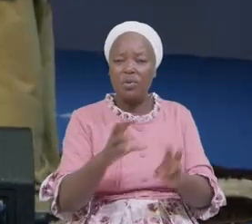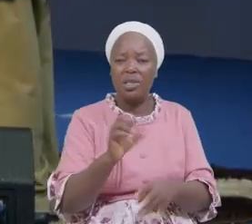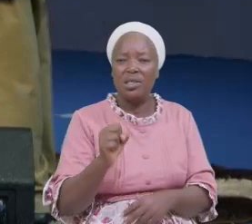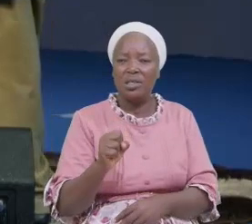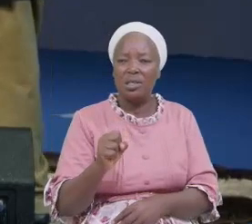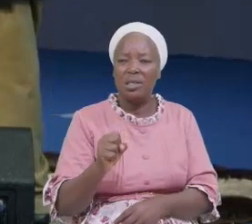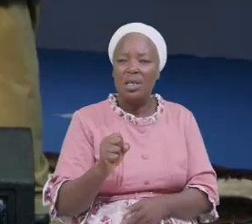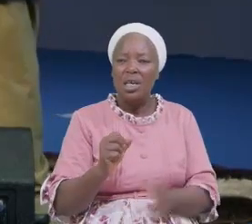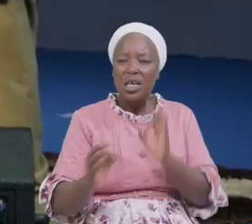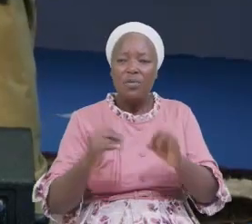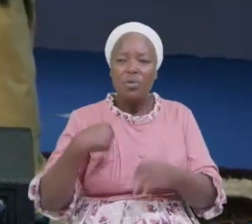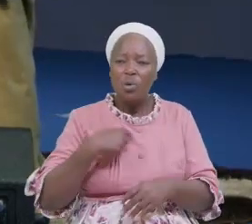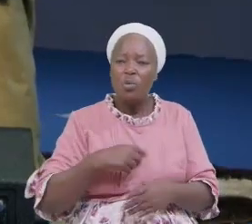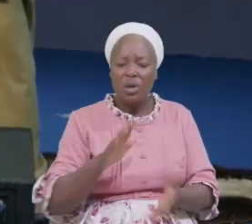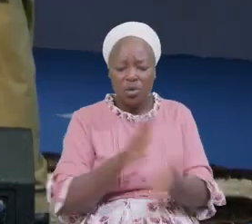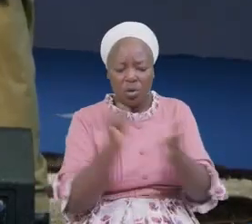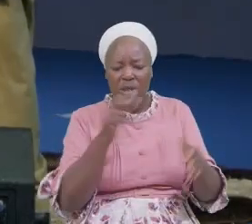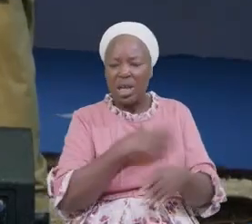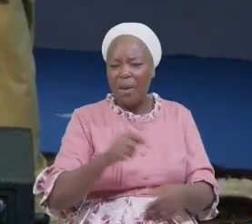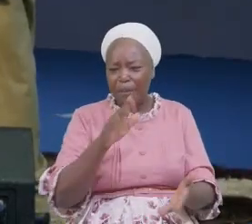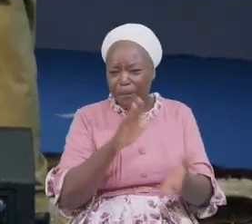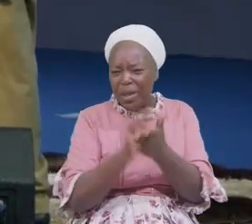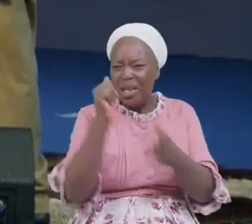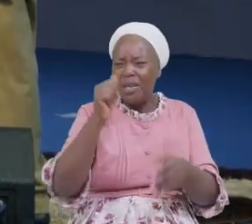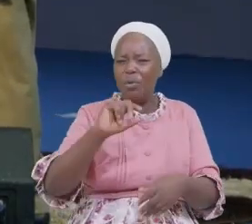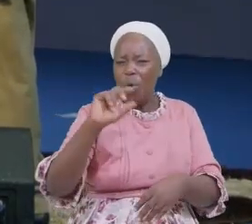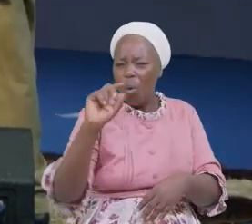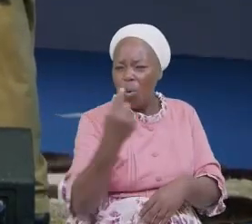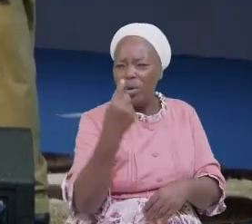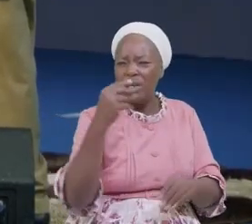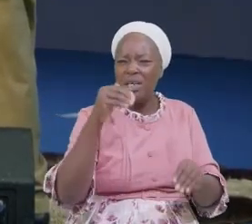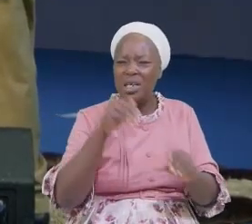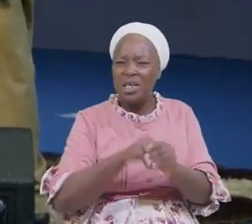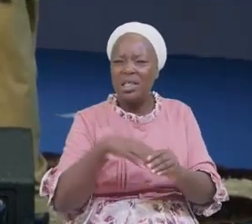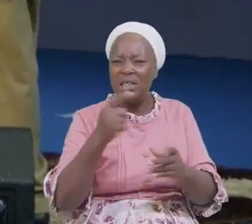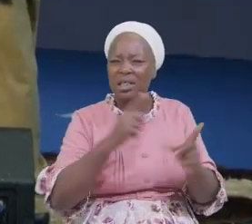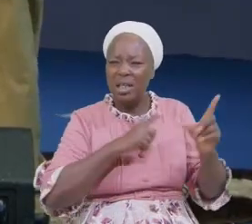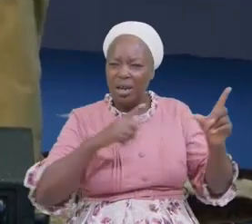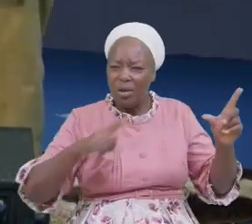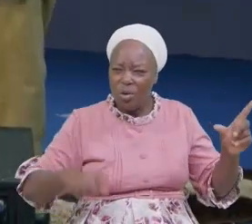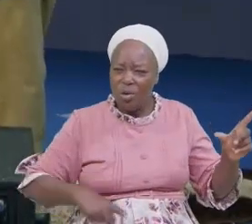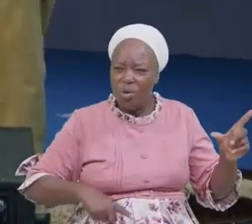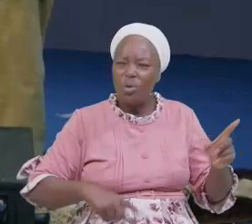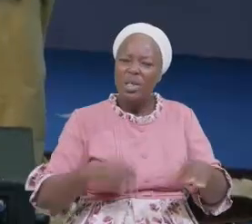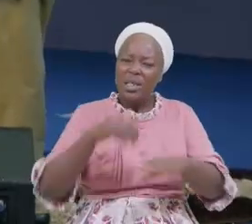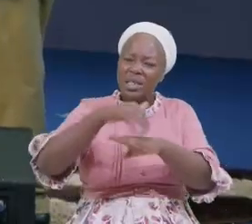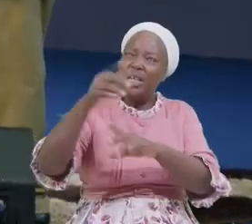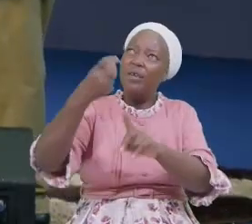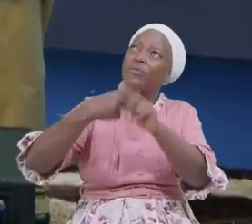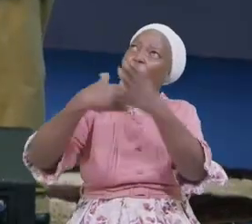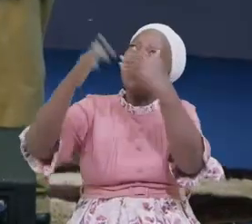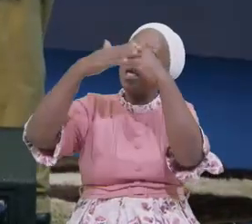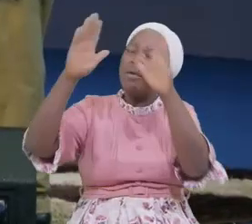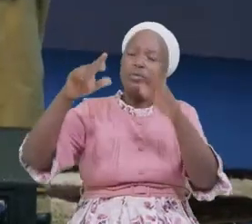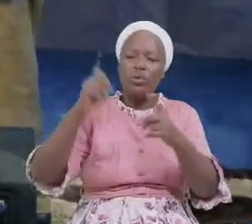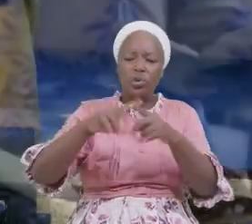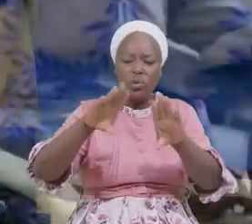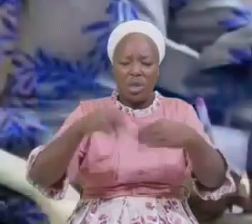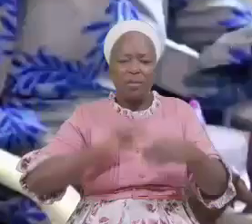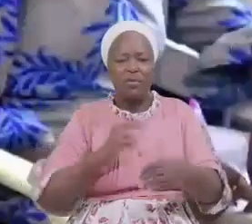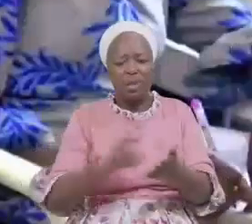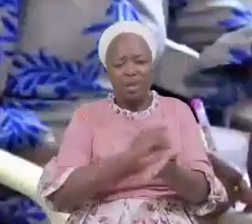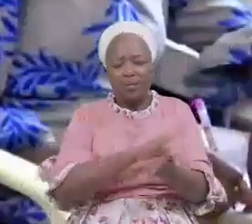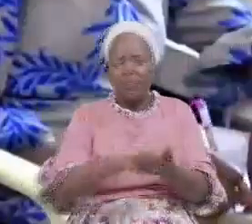we trust and believe only in the Lord sent from heaven to give us divine help.